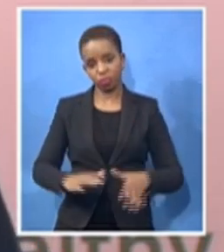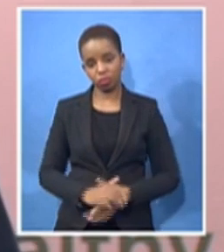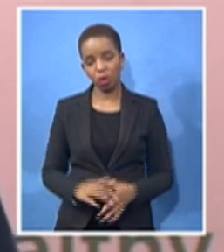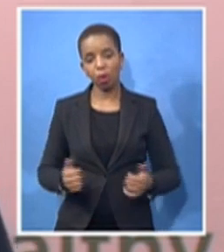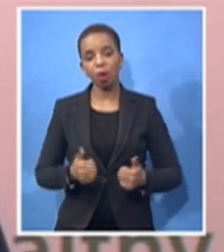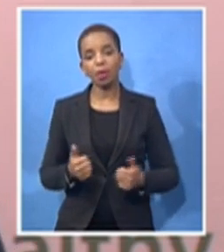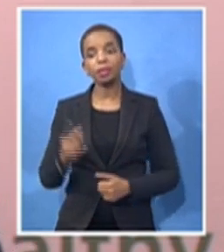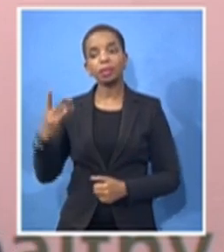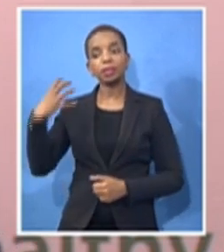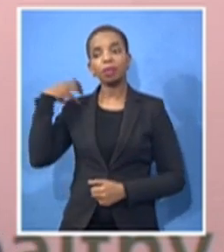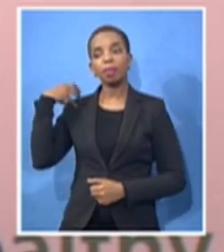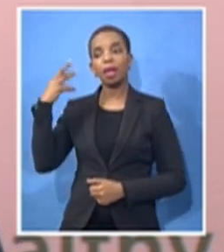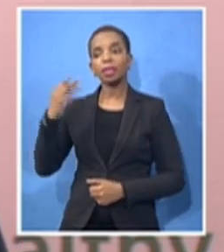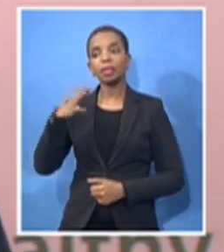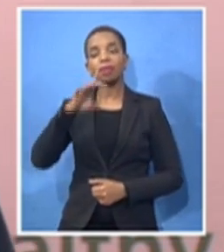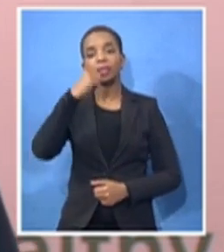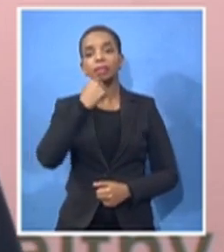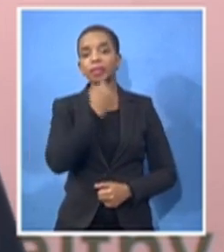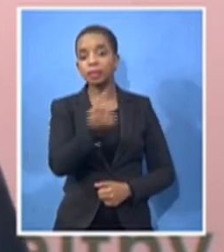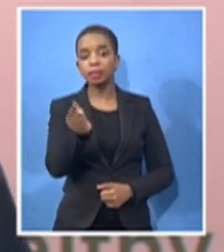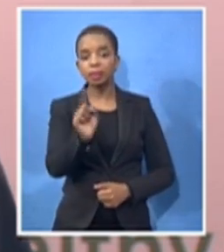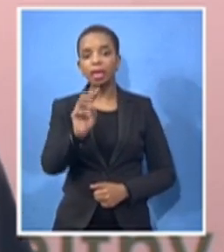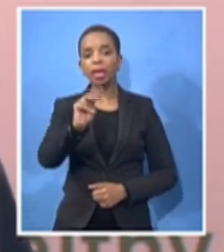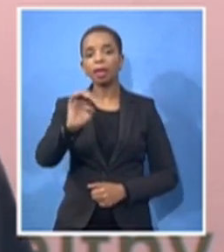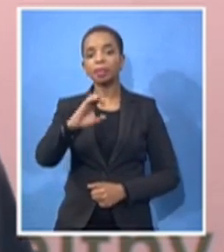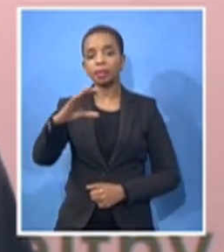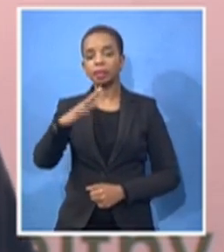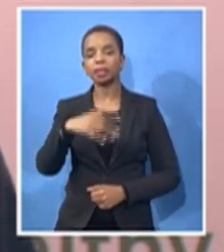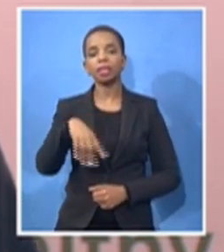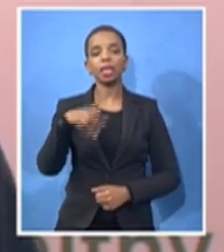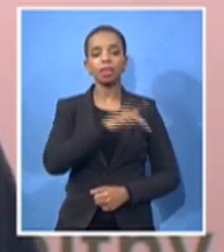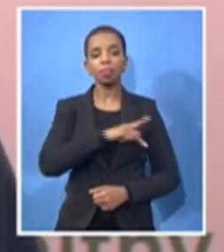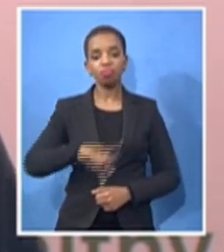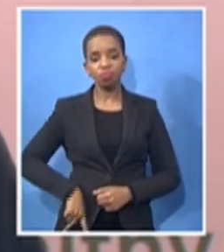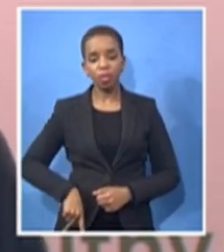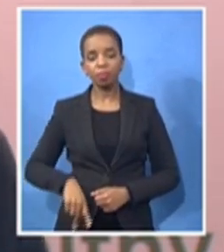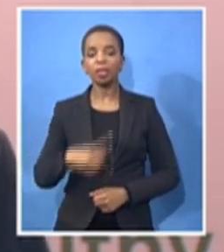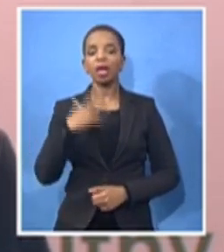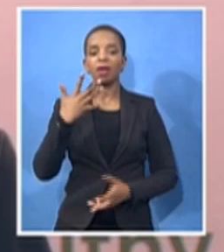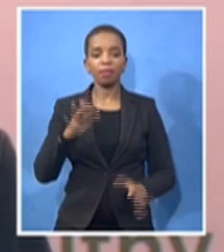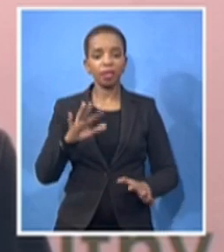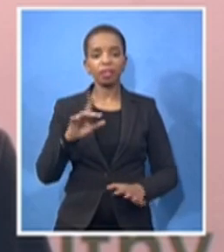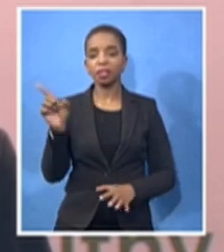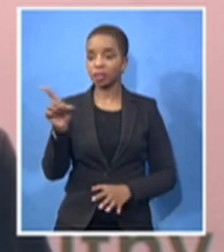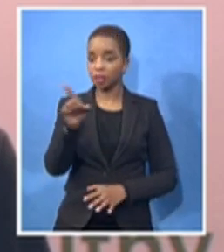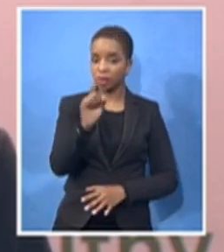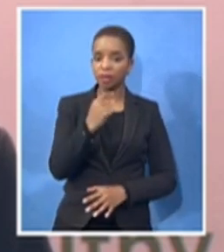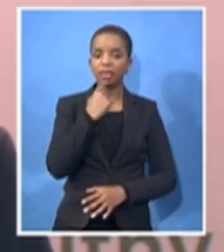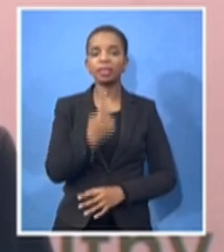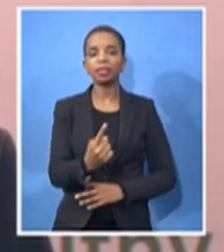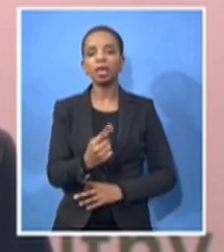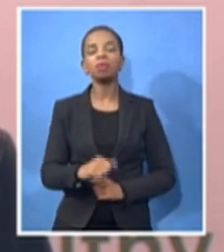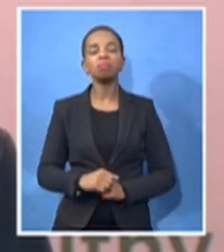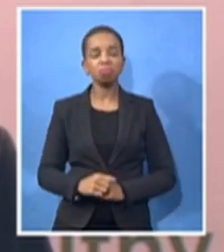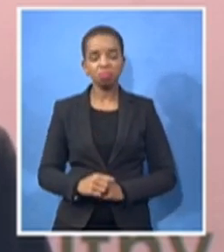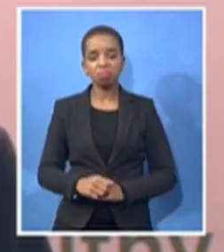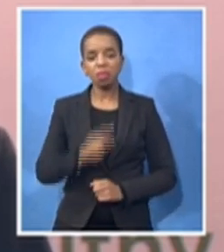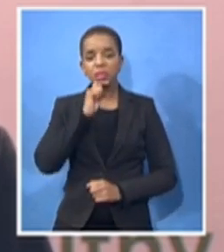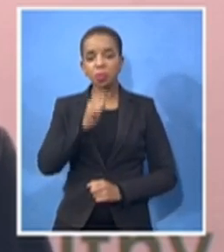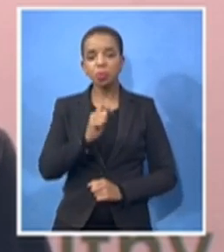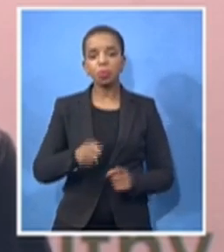the Premier, that indeed where we are, we acknowledge that we are